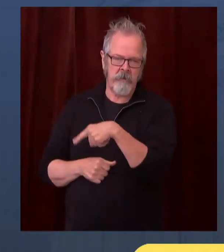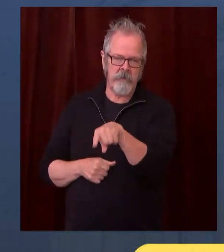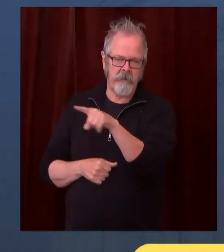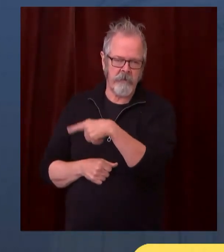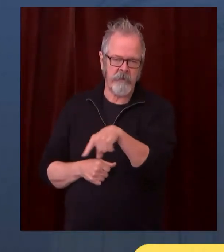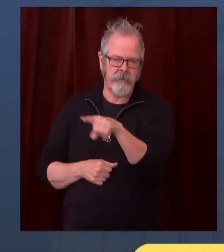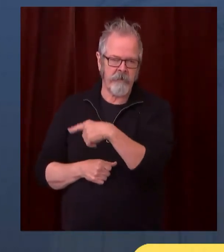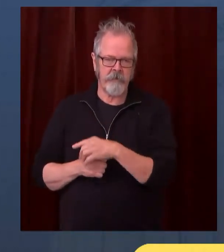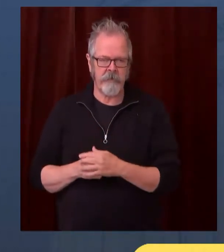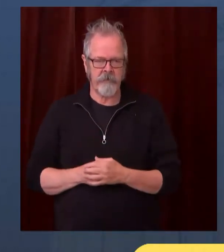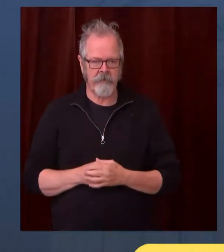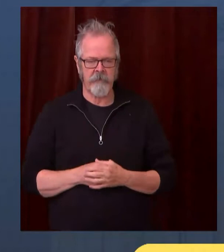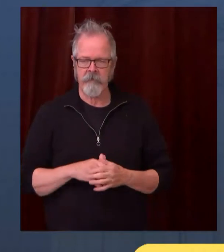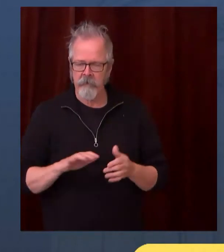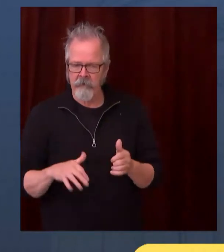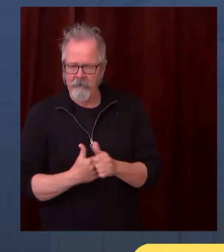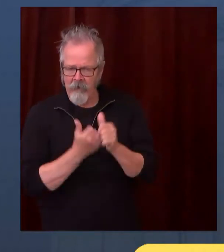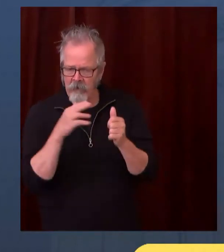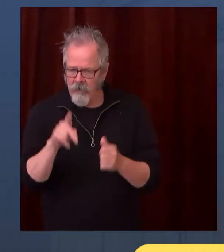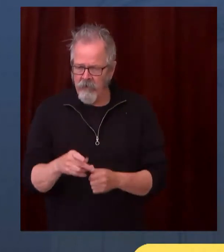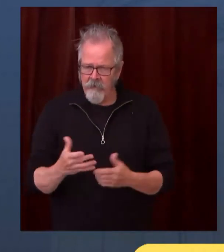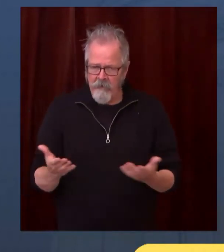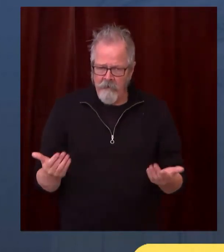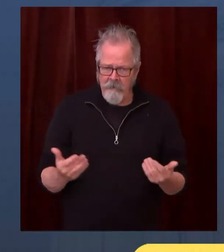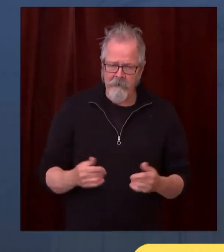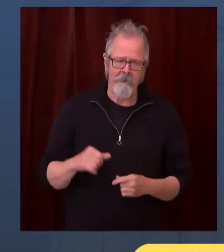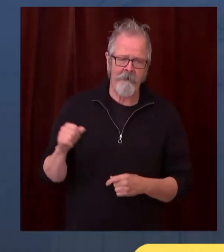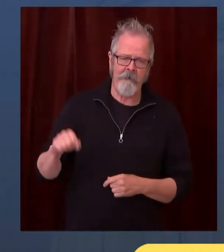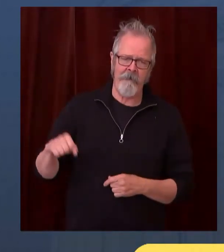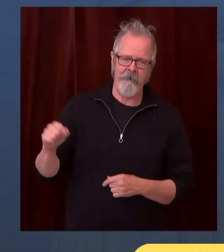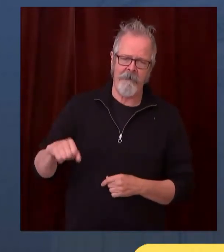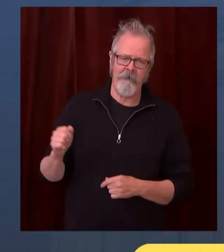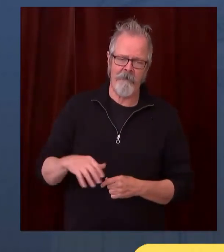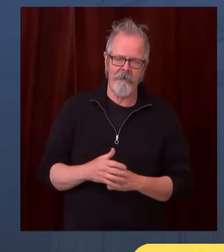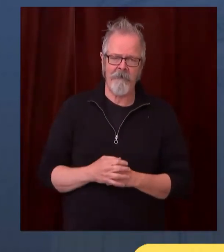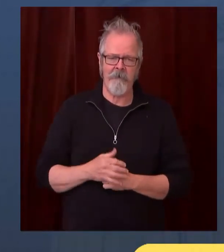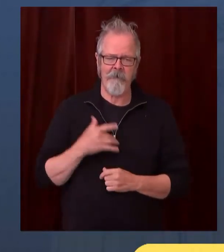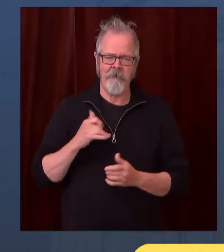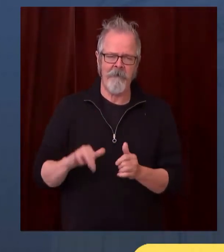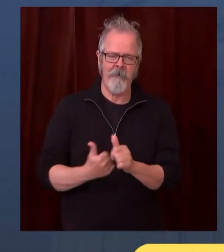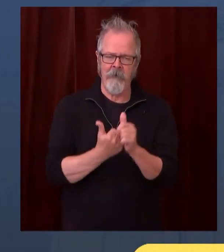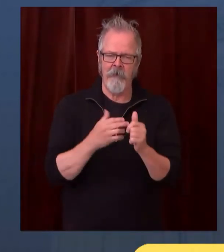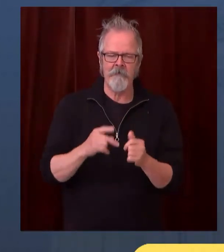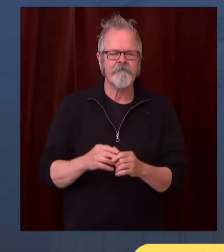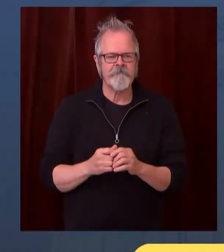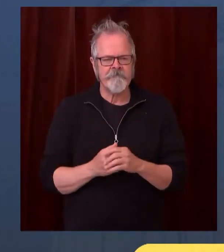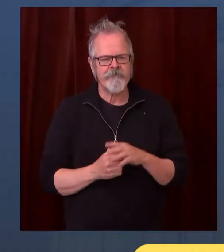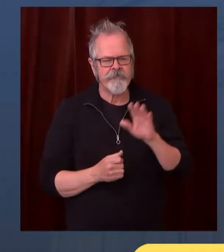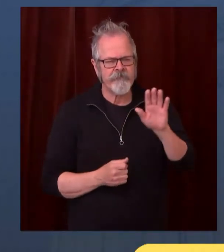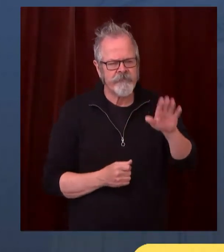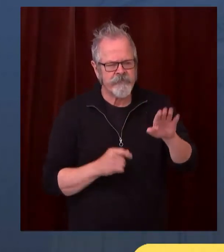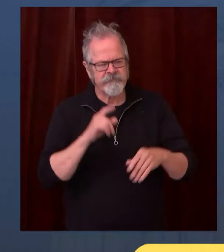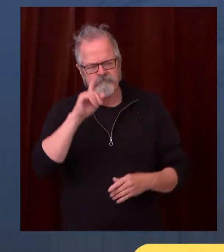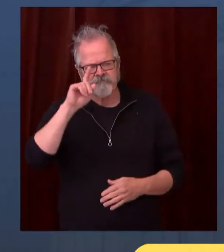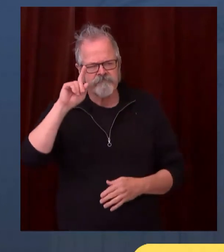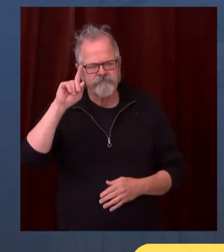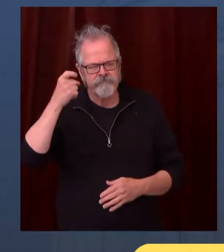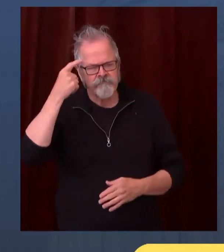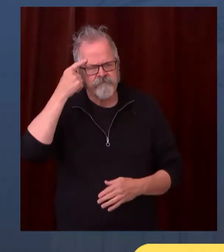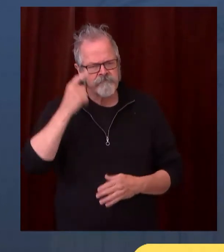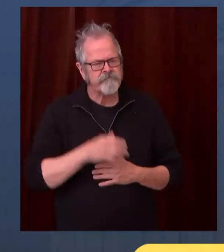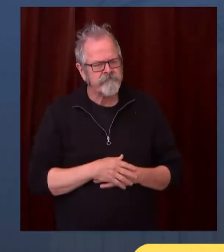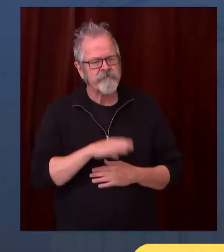Yes, Governor, yesterday you came up very strongly telling school districts to avoid